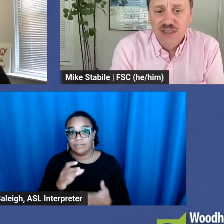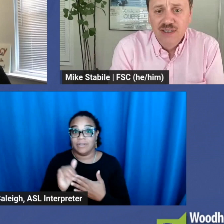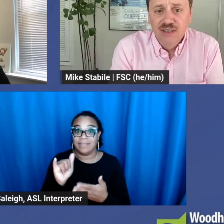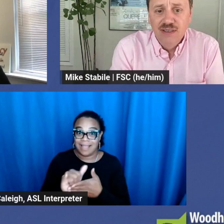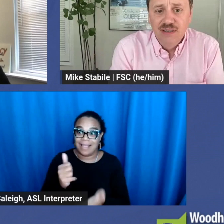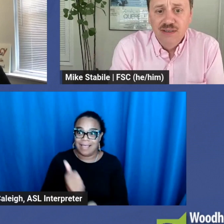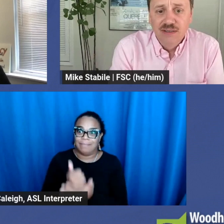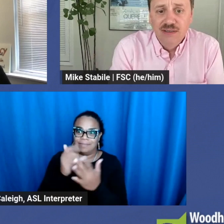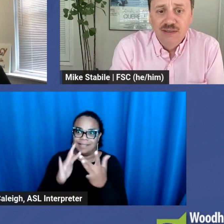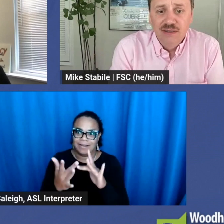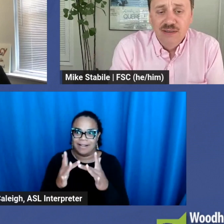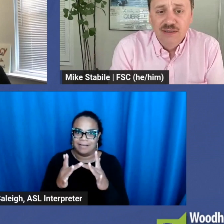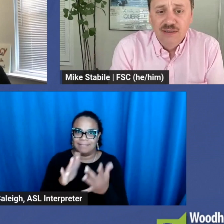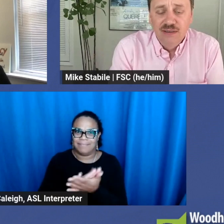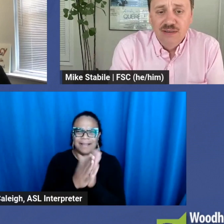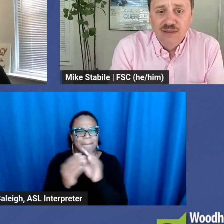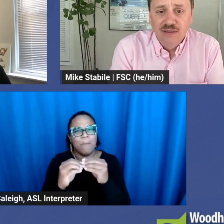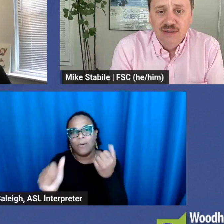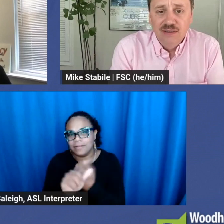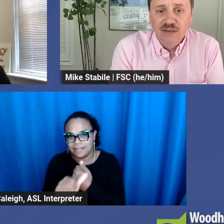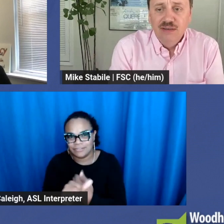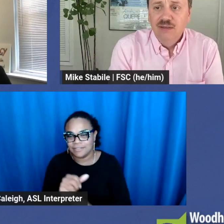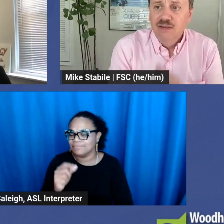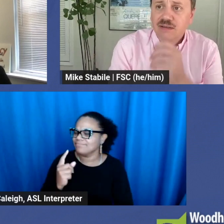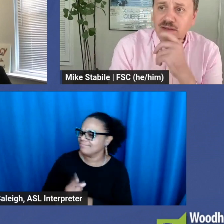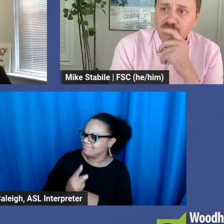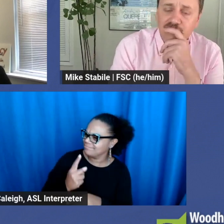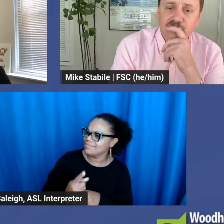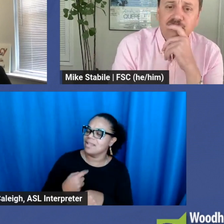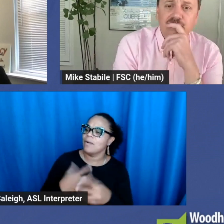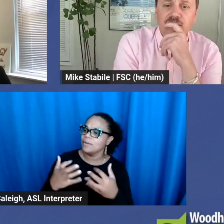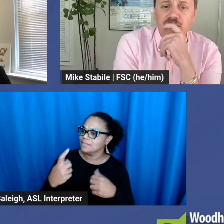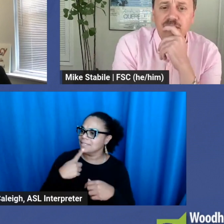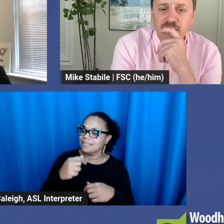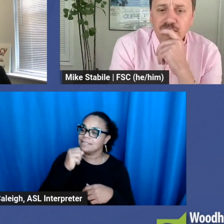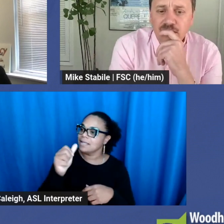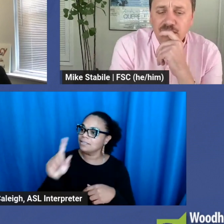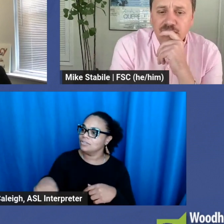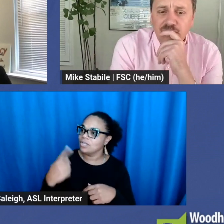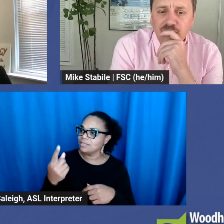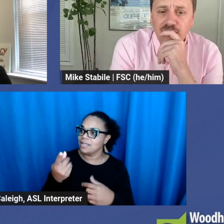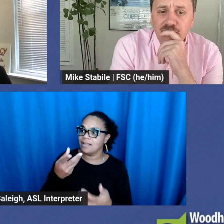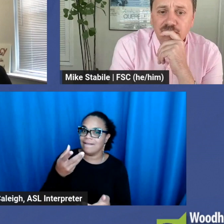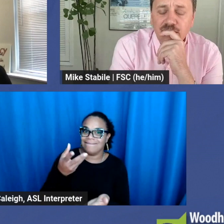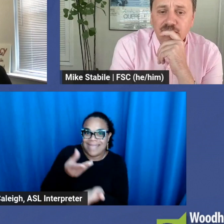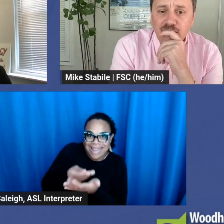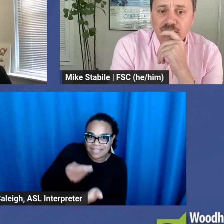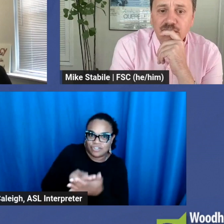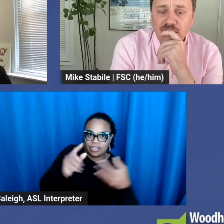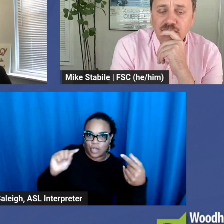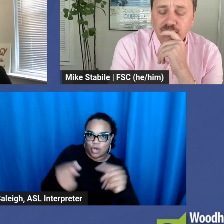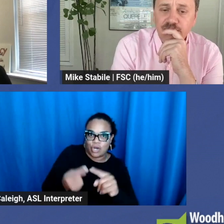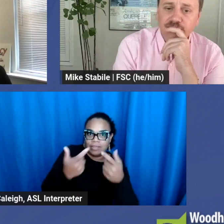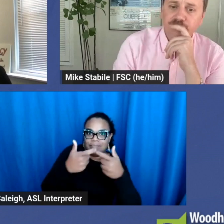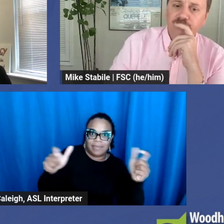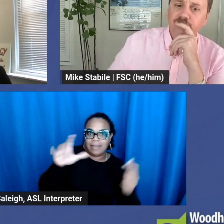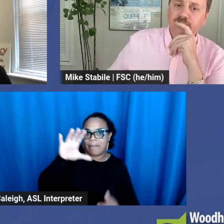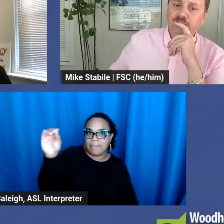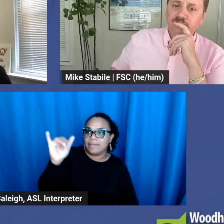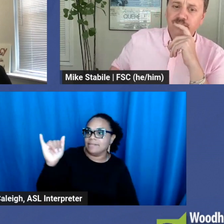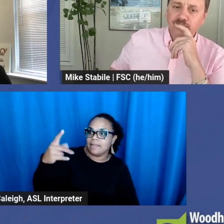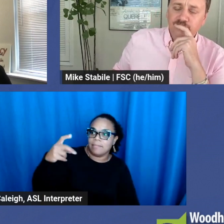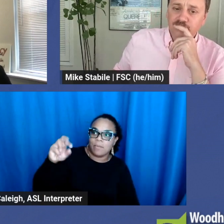dangerous. right. And I also want to say, it's not just that it's going to financially hurt the big guys, right, like the porn hubs of the